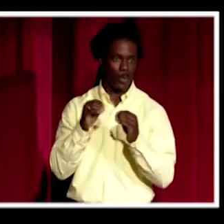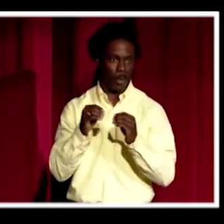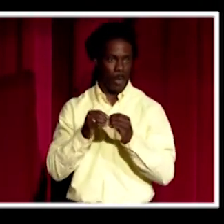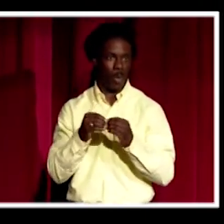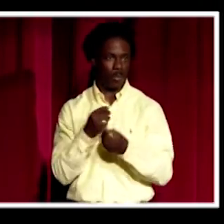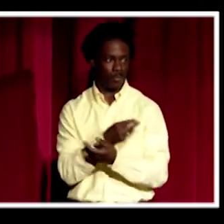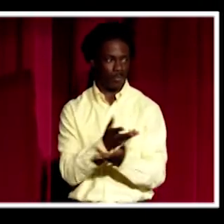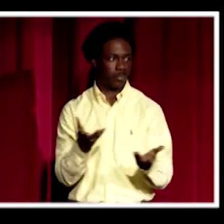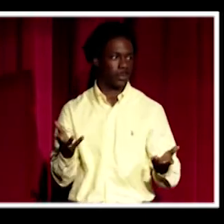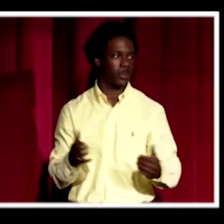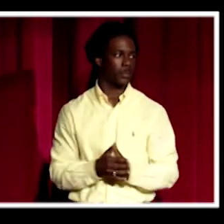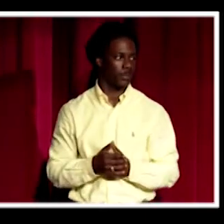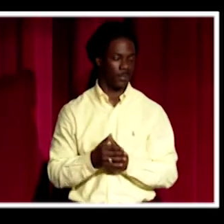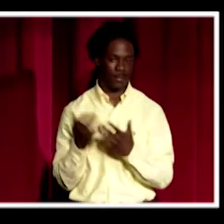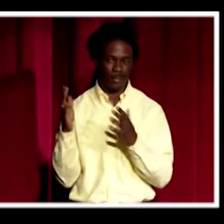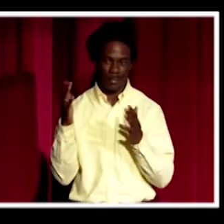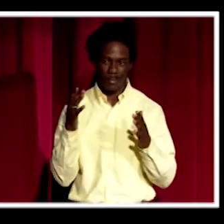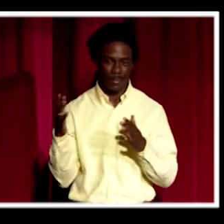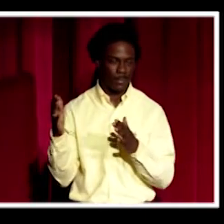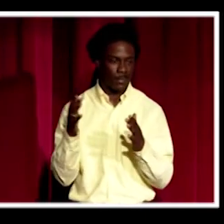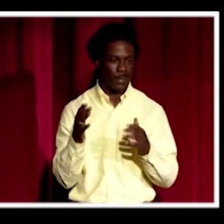more.